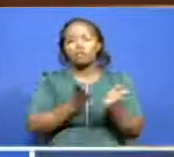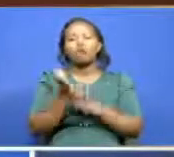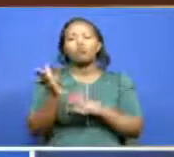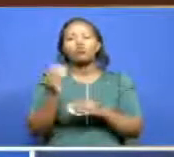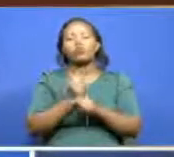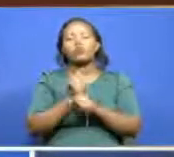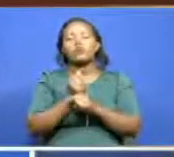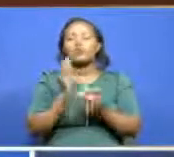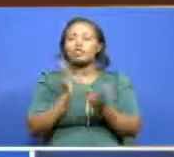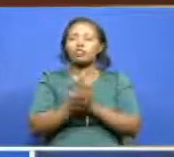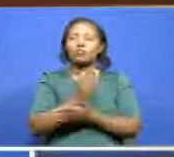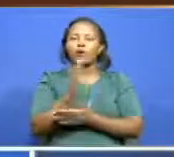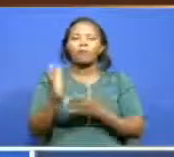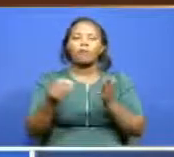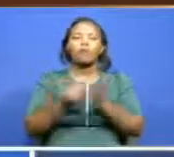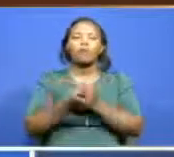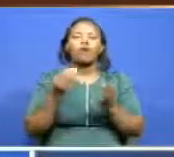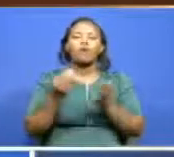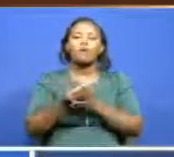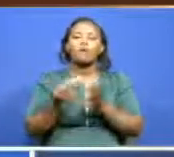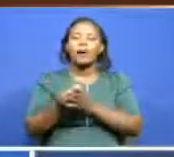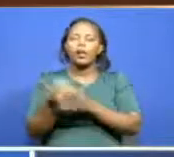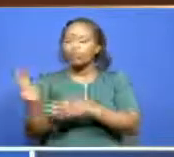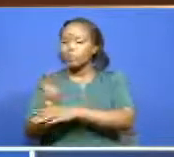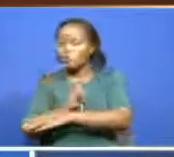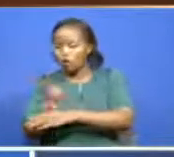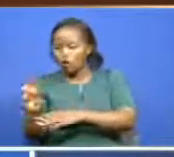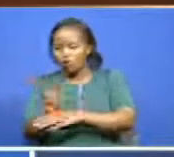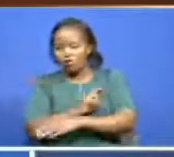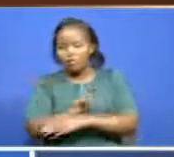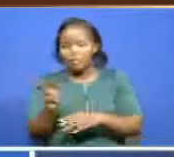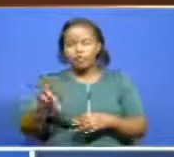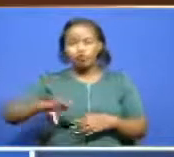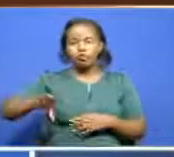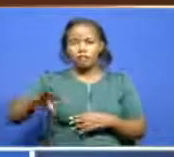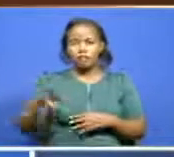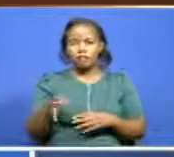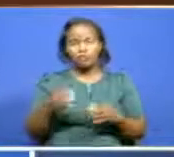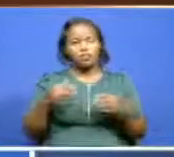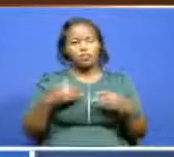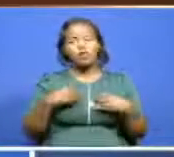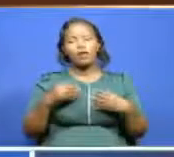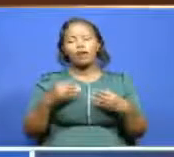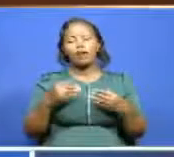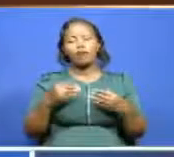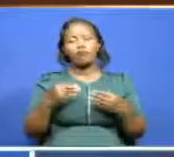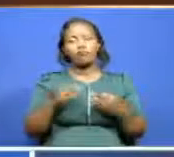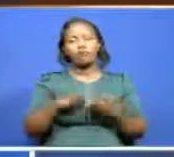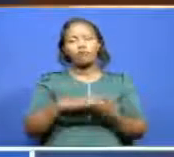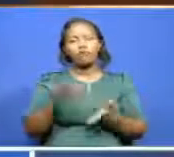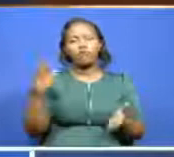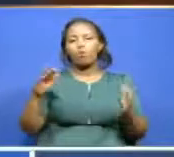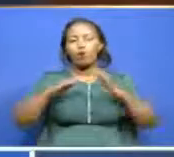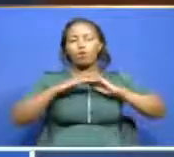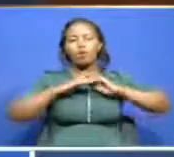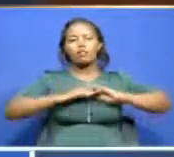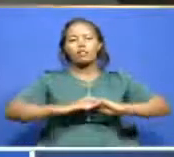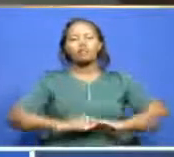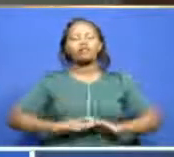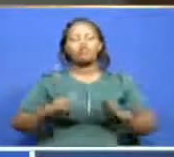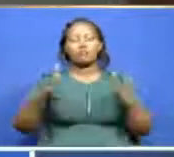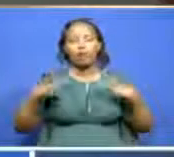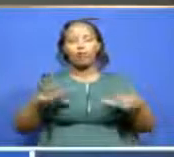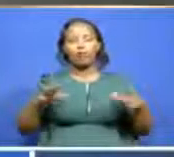that the resources we oversight for our counties create a much needed relief for our